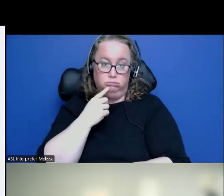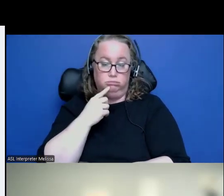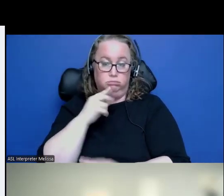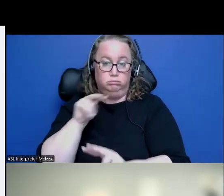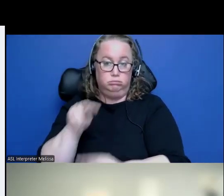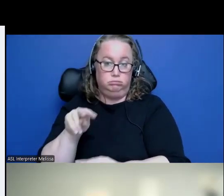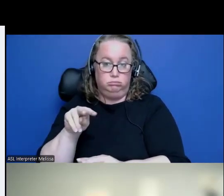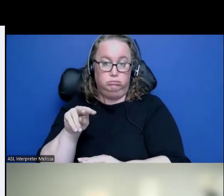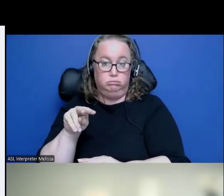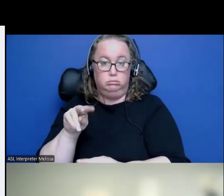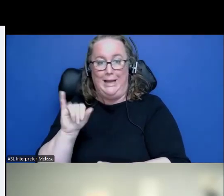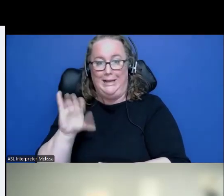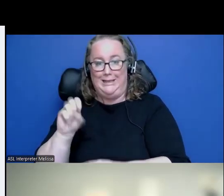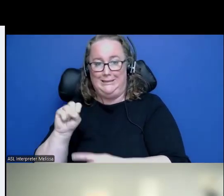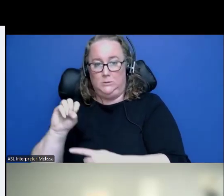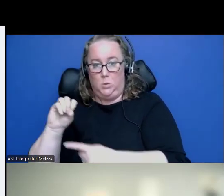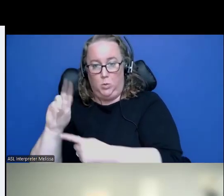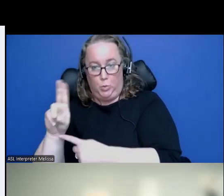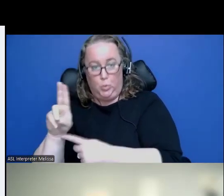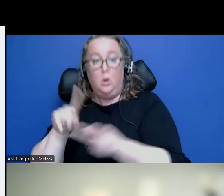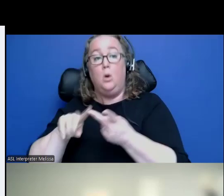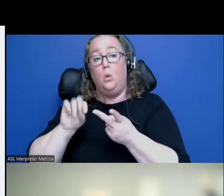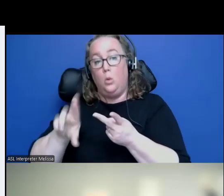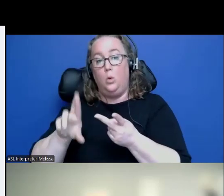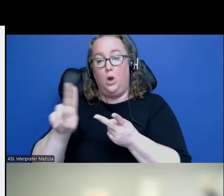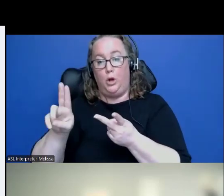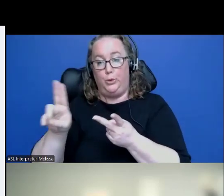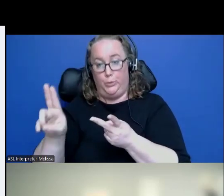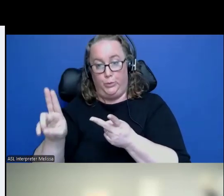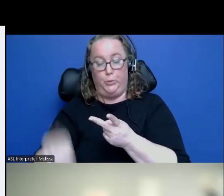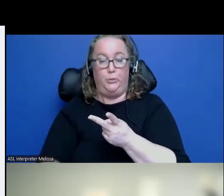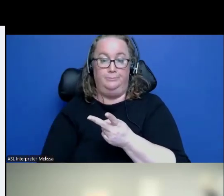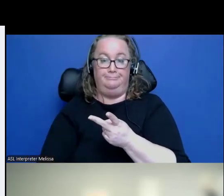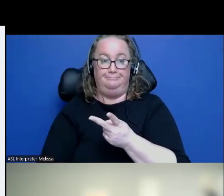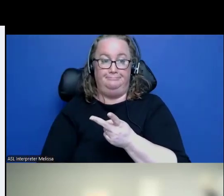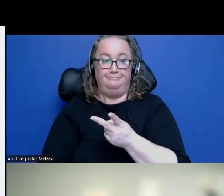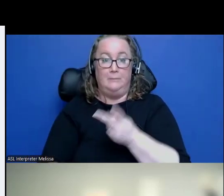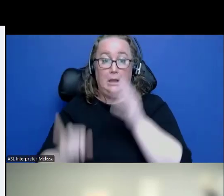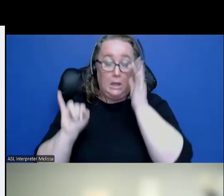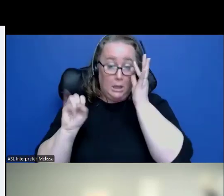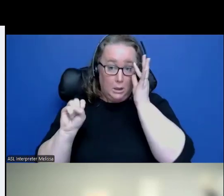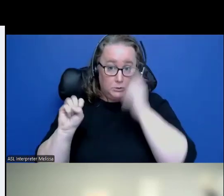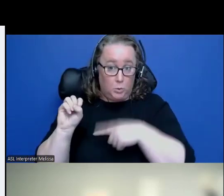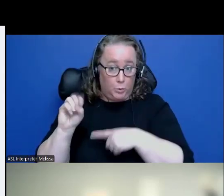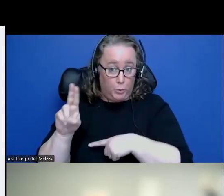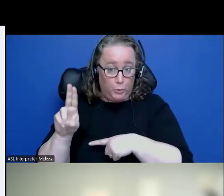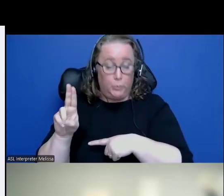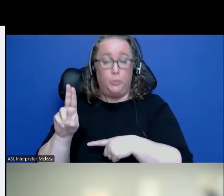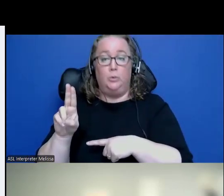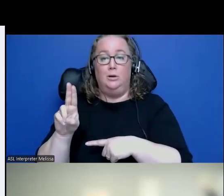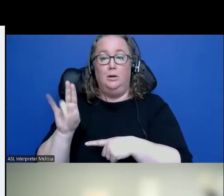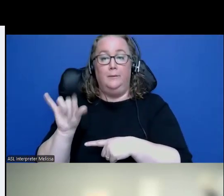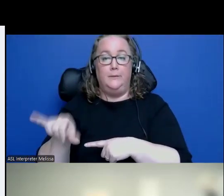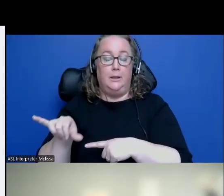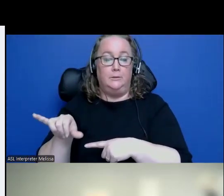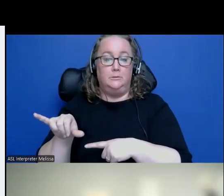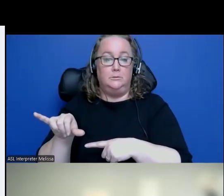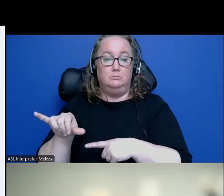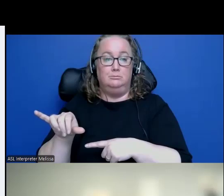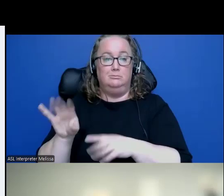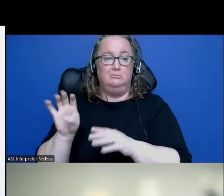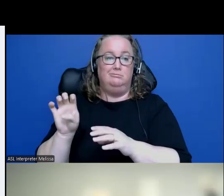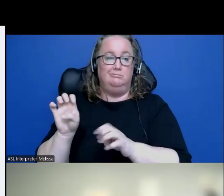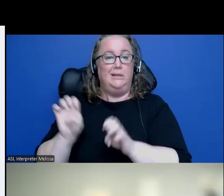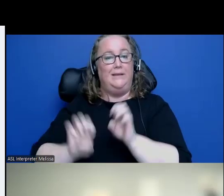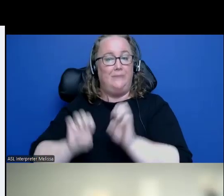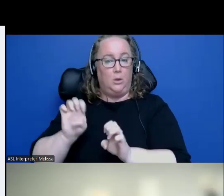Unit, or to the residential unit. The ISOU, as it is commonly known, is the Evaluation